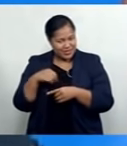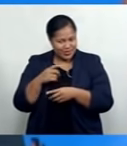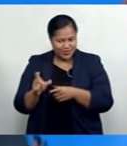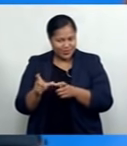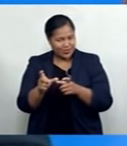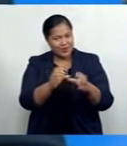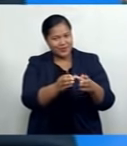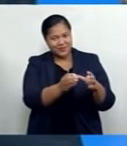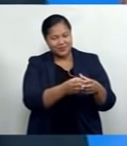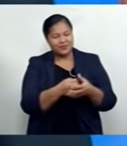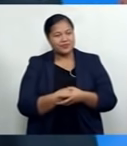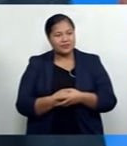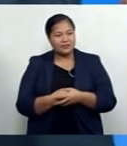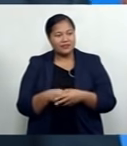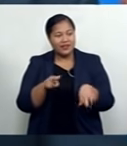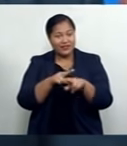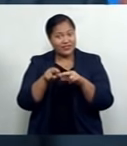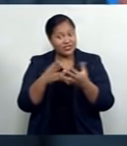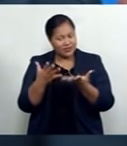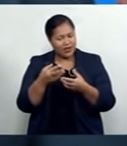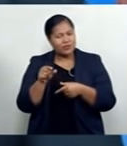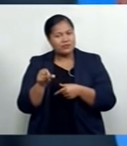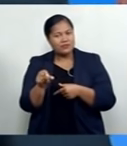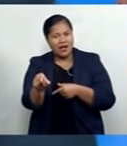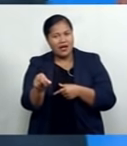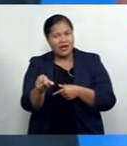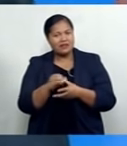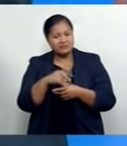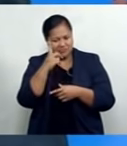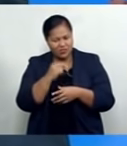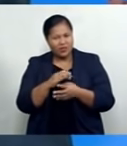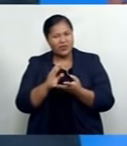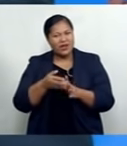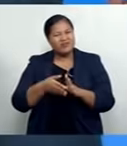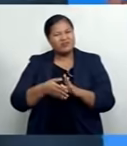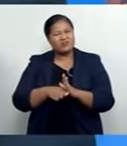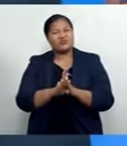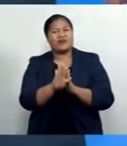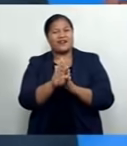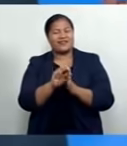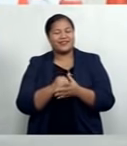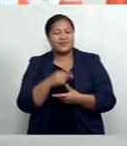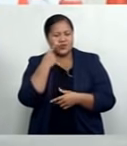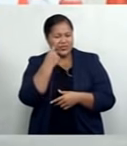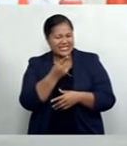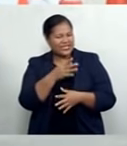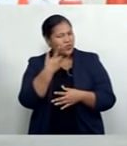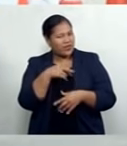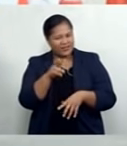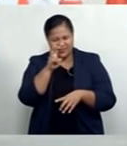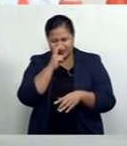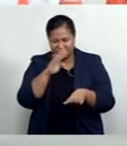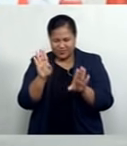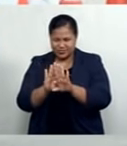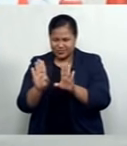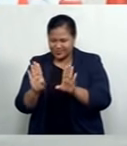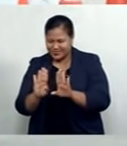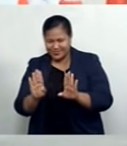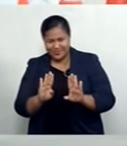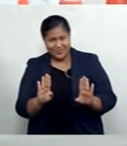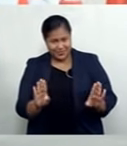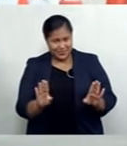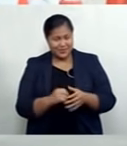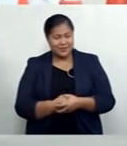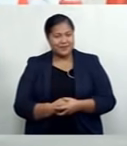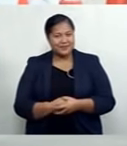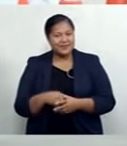Fiji is now well and truly on the path to recovery, to seeing the end of the restrictions that have been imposed, and